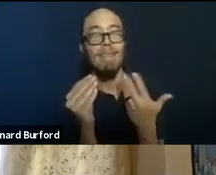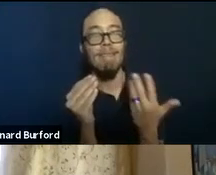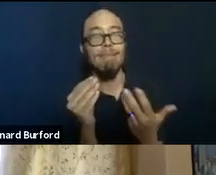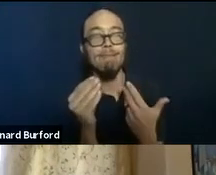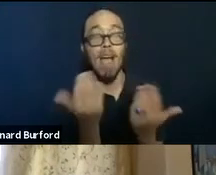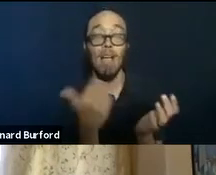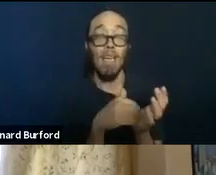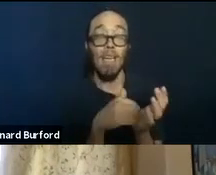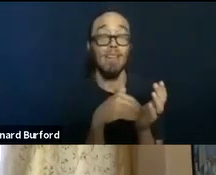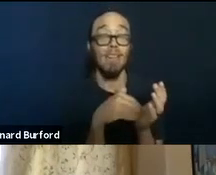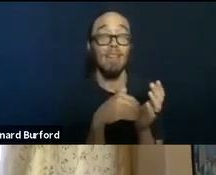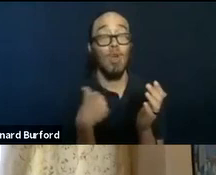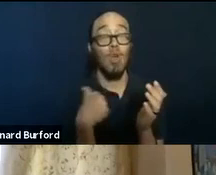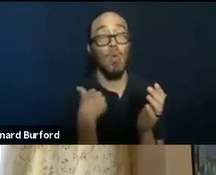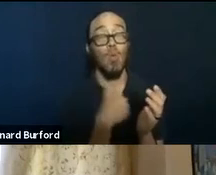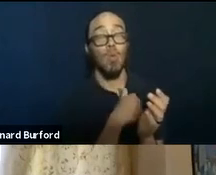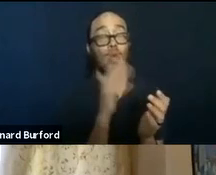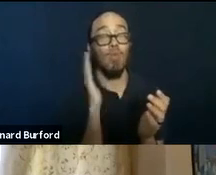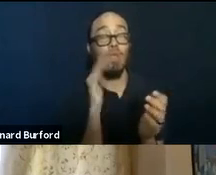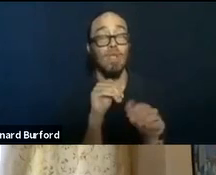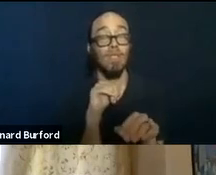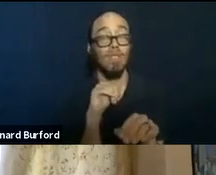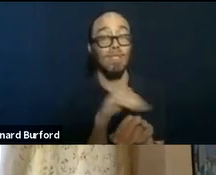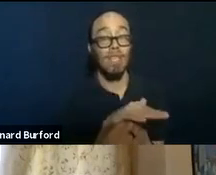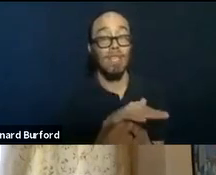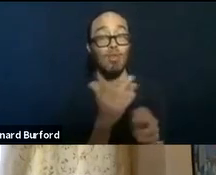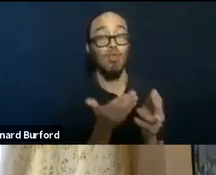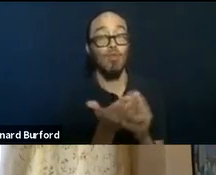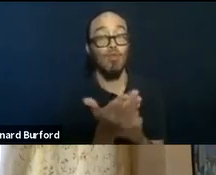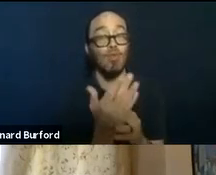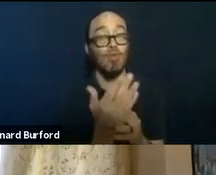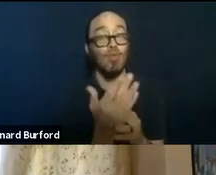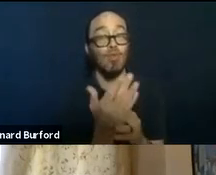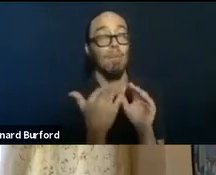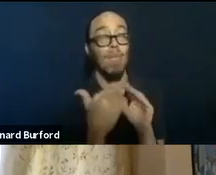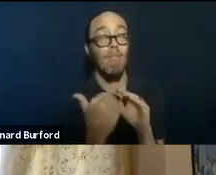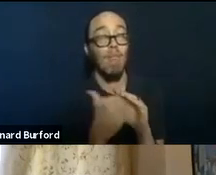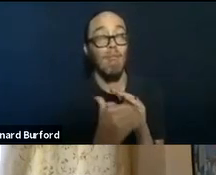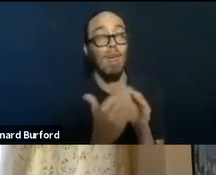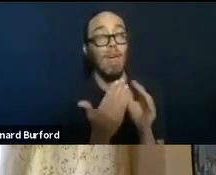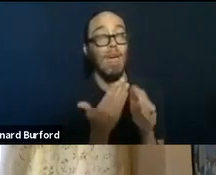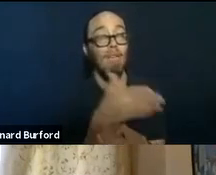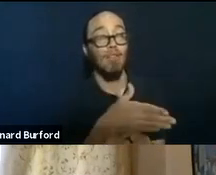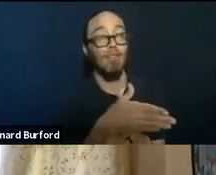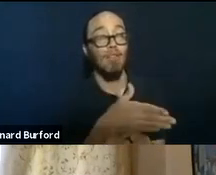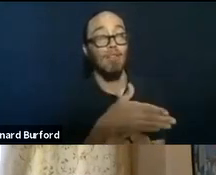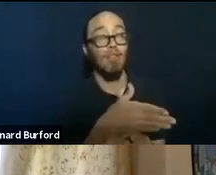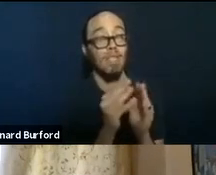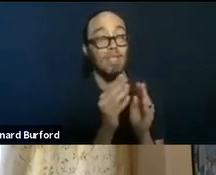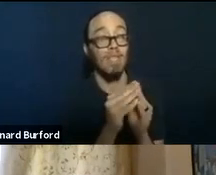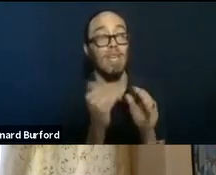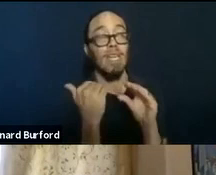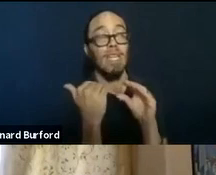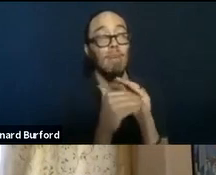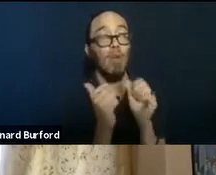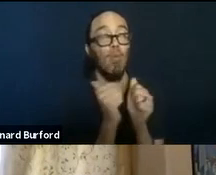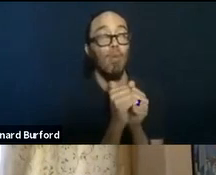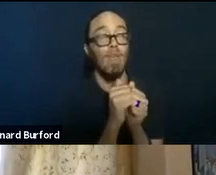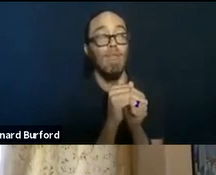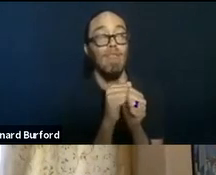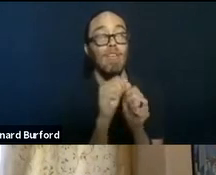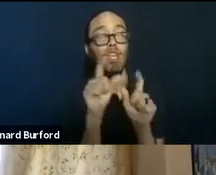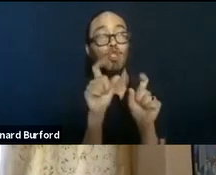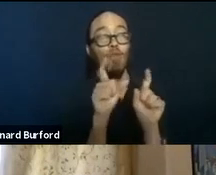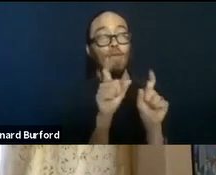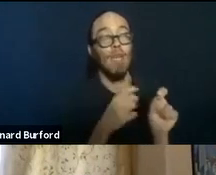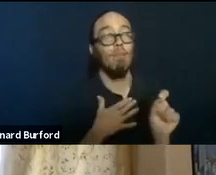Again, we are going to send you by email right after this a session an email with a survey. Please